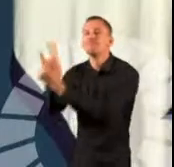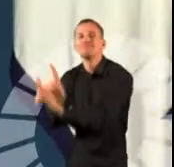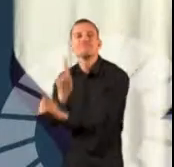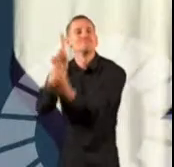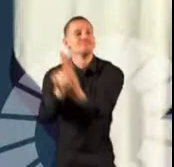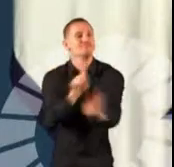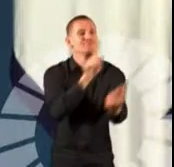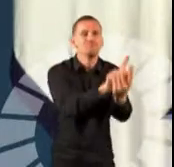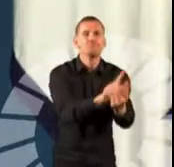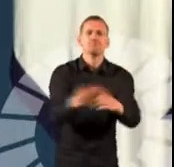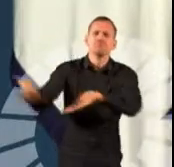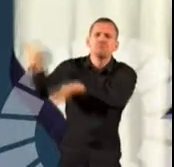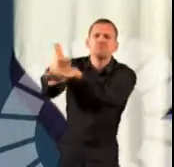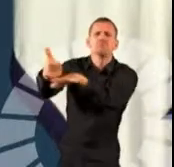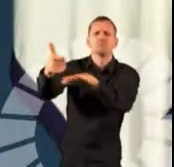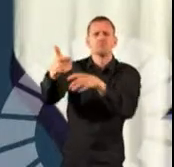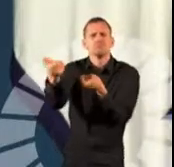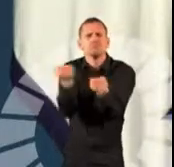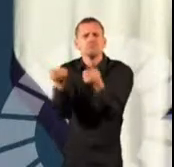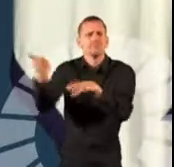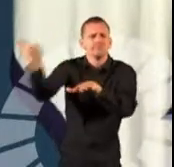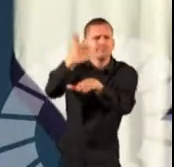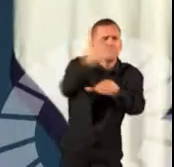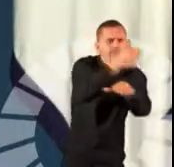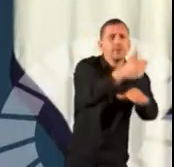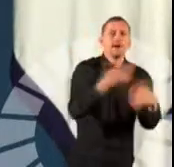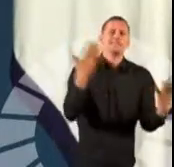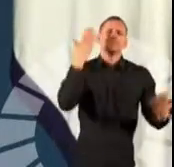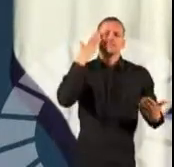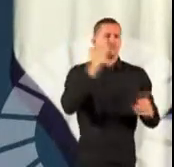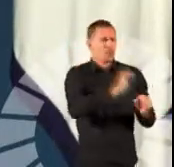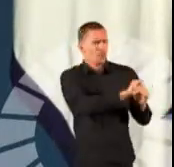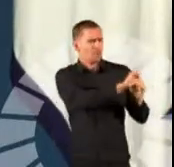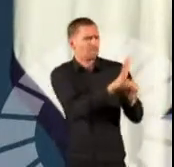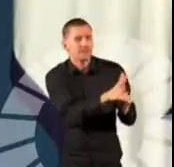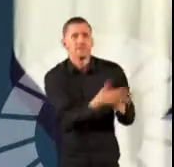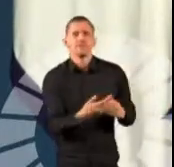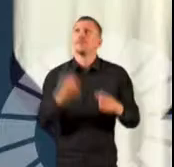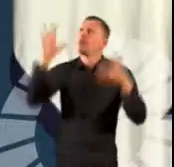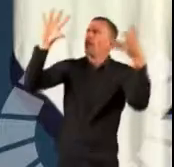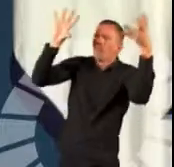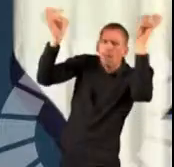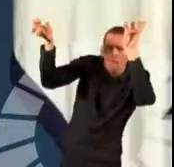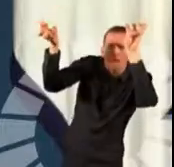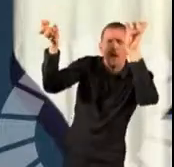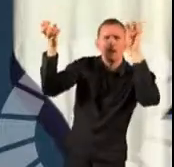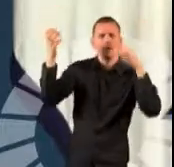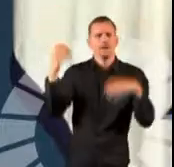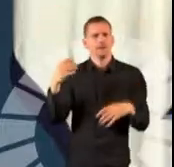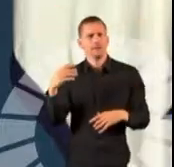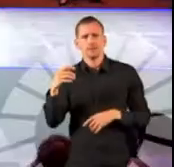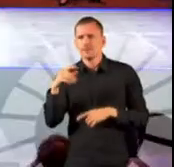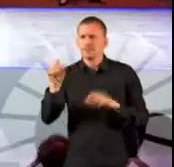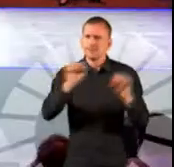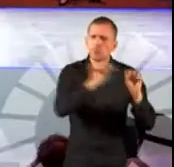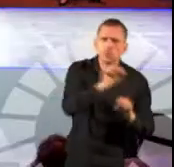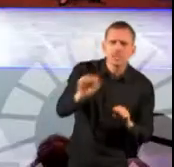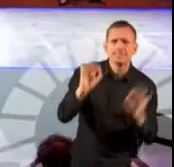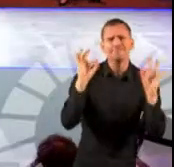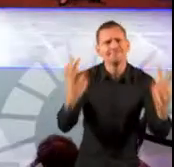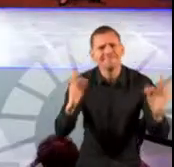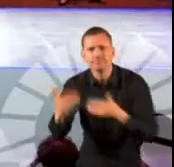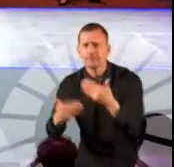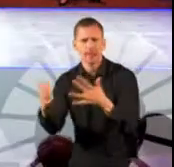change, threats to security, and threats to democracy. And in these meetings, I have often made it a